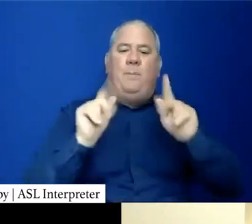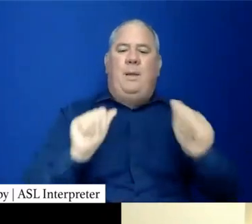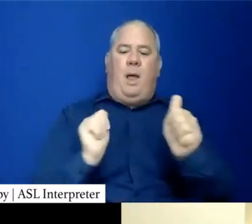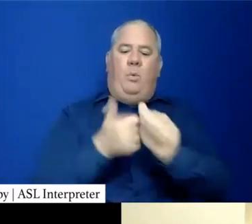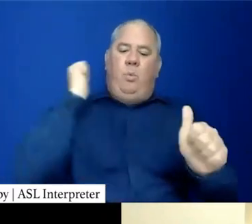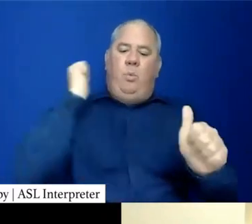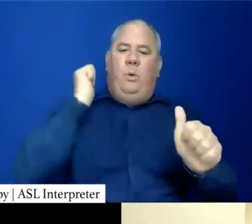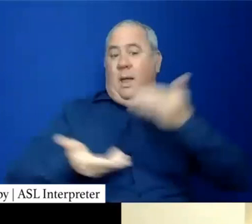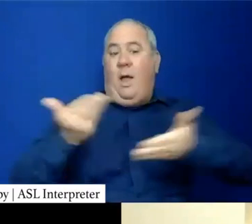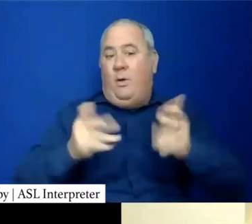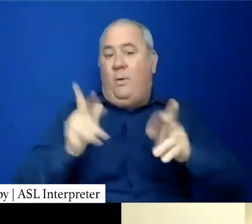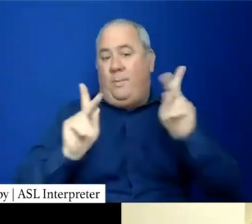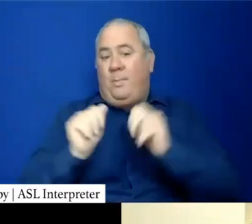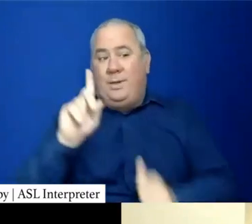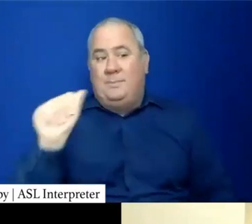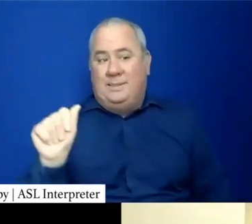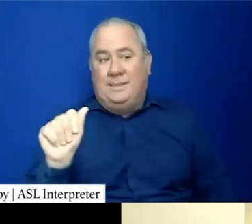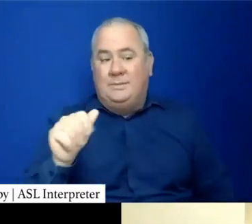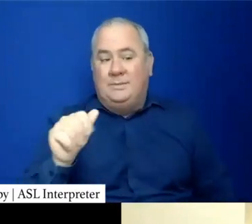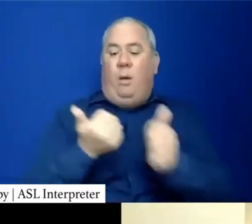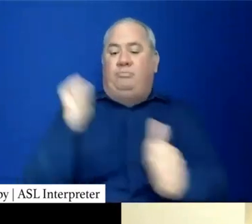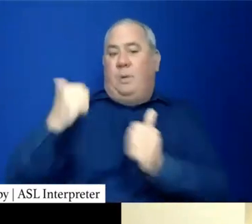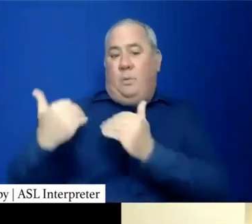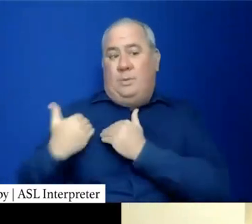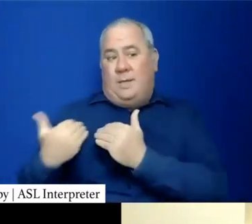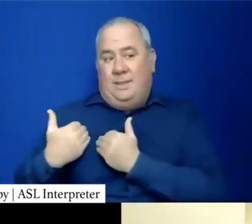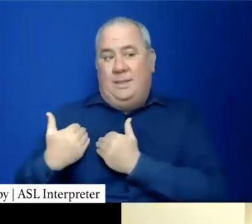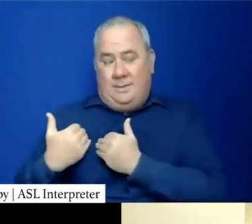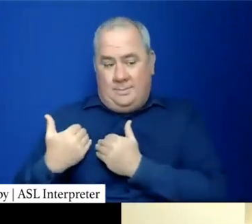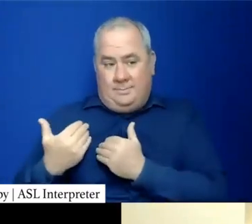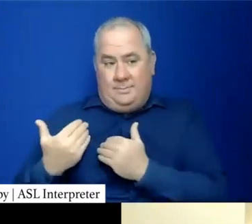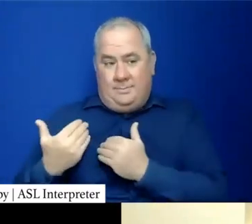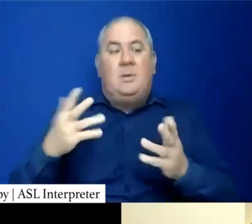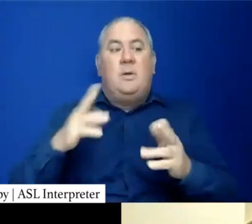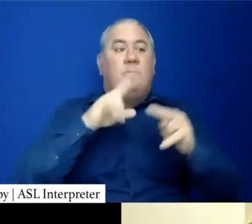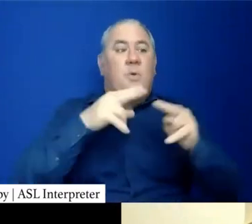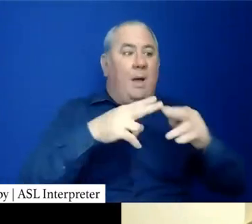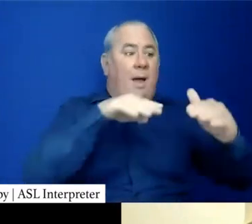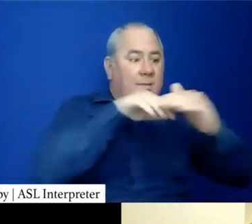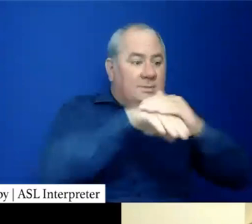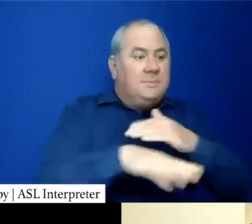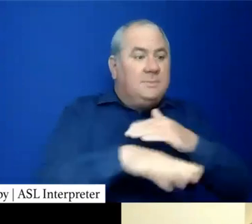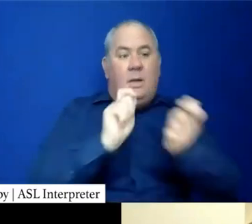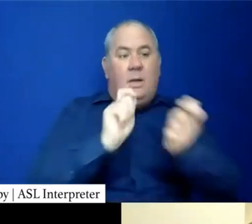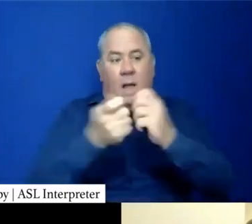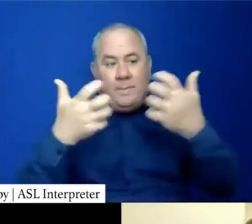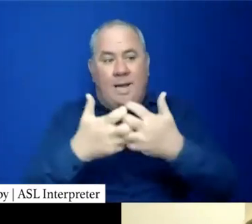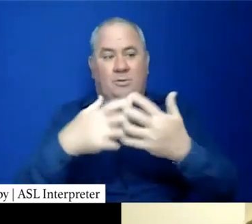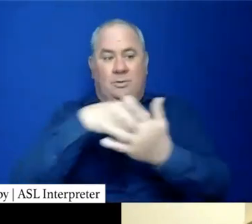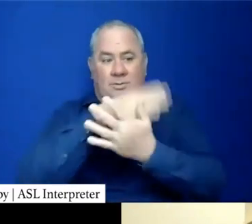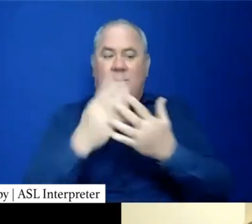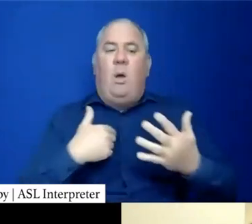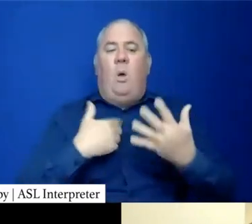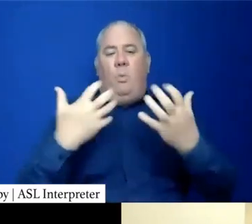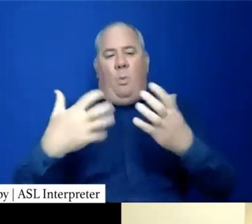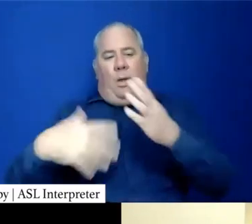obligation. Mm-hmm. And so when we talk about, like, accessibility and accommodation, the thing that I like to add at the end is